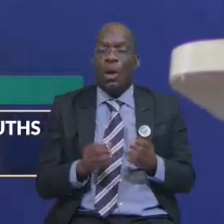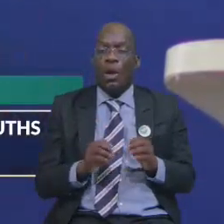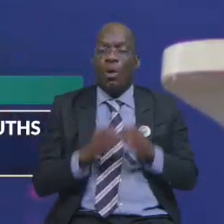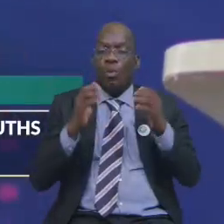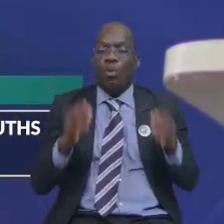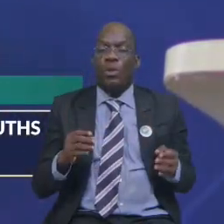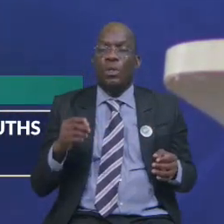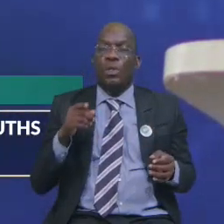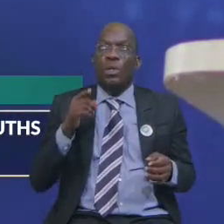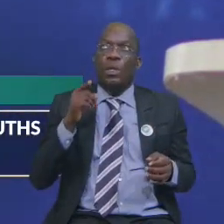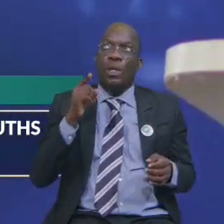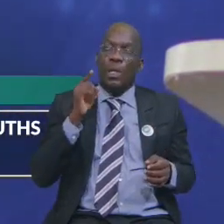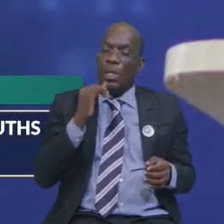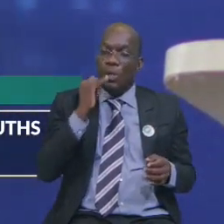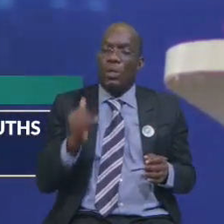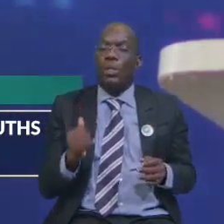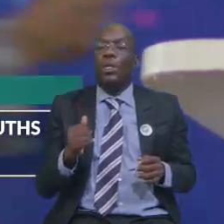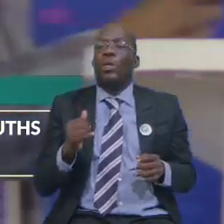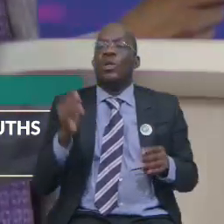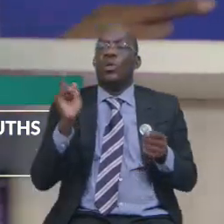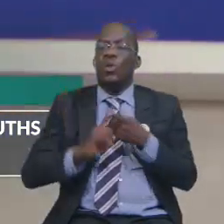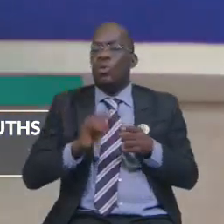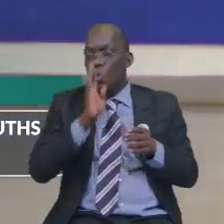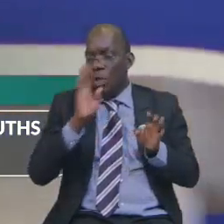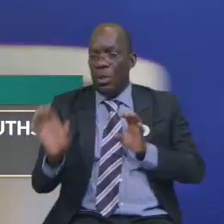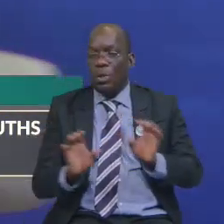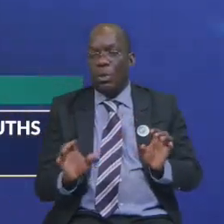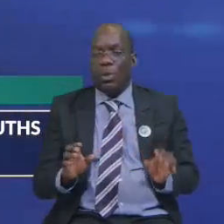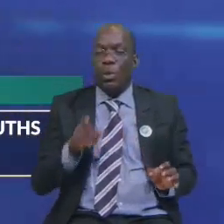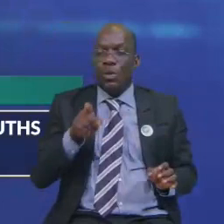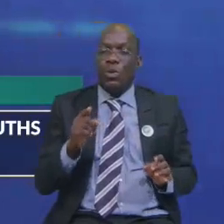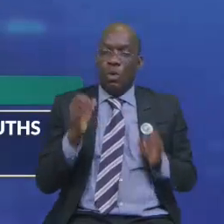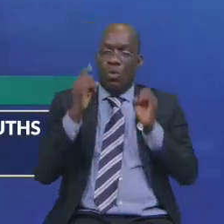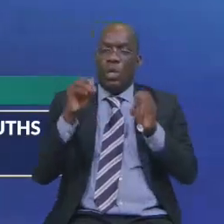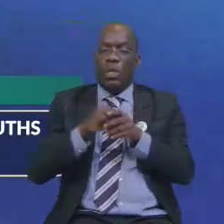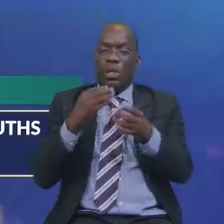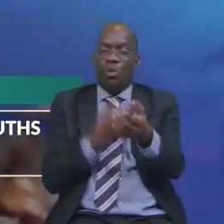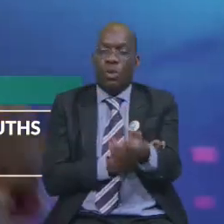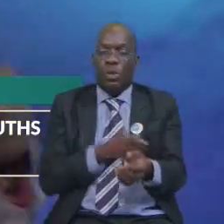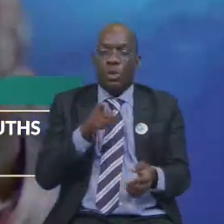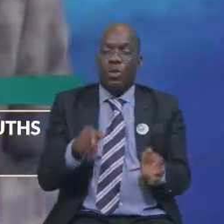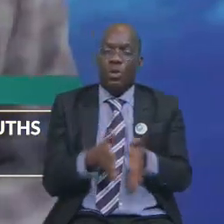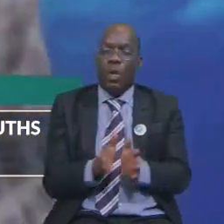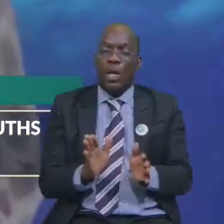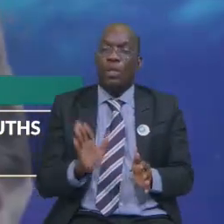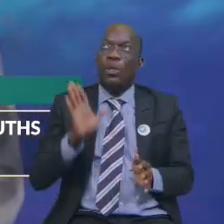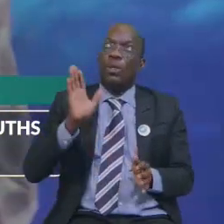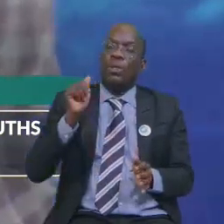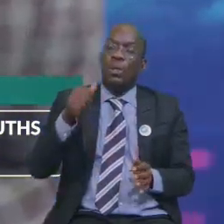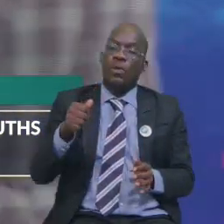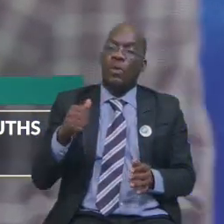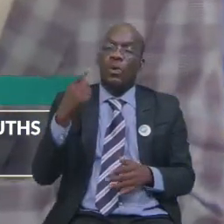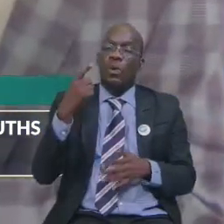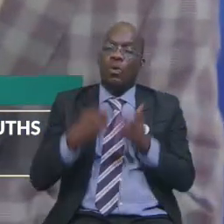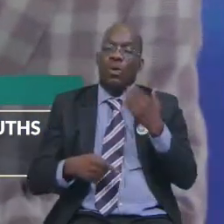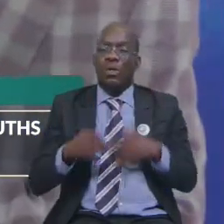finish the work he gave me to do? You wake up every morning and you ask yourself, what did he give me